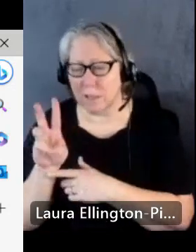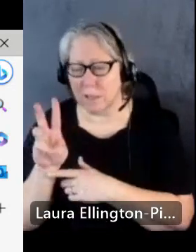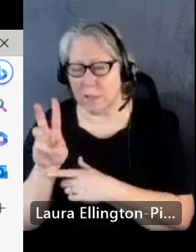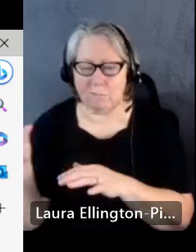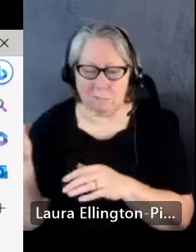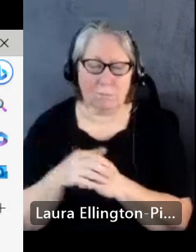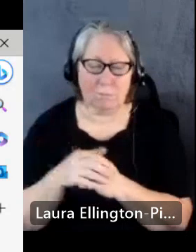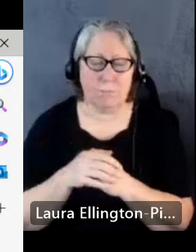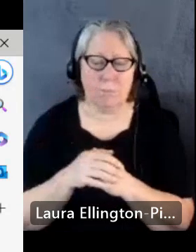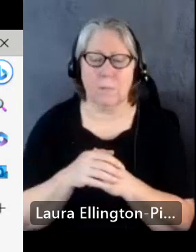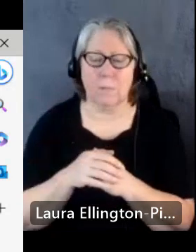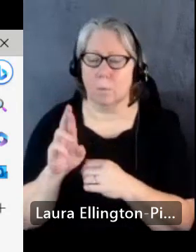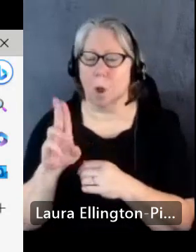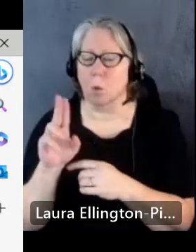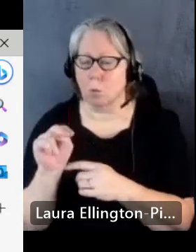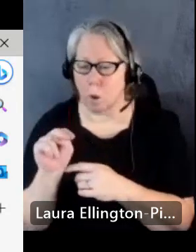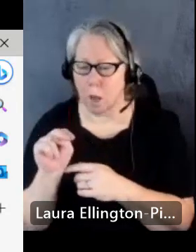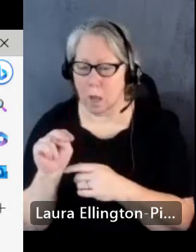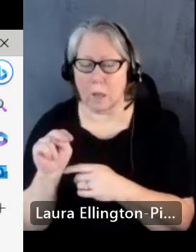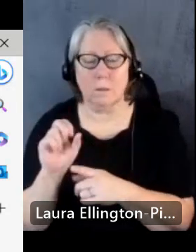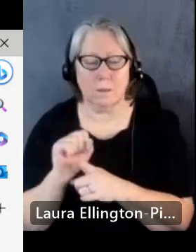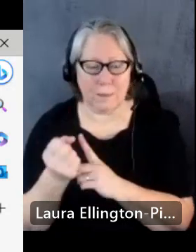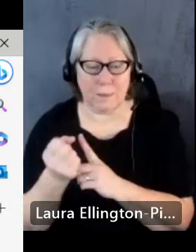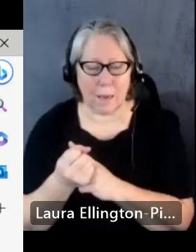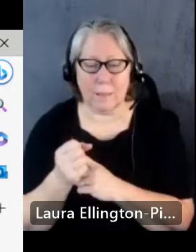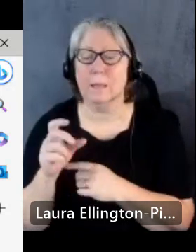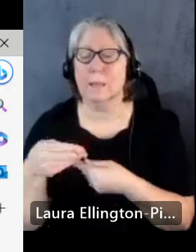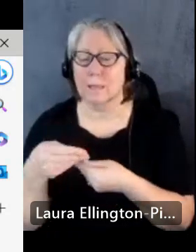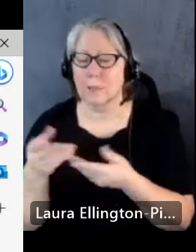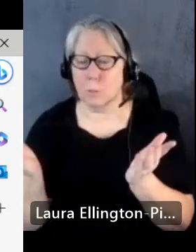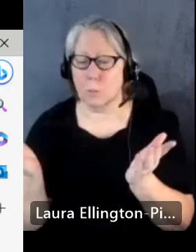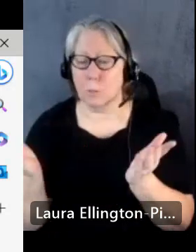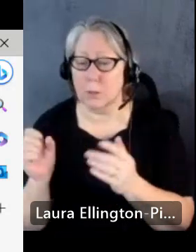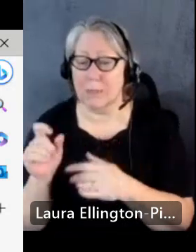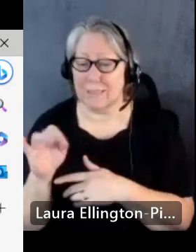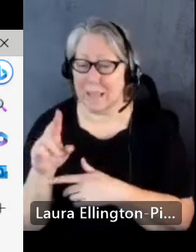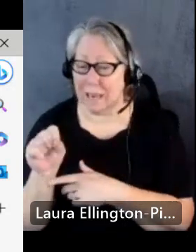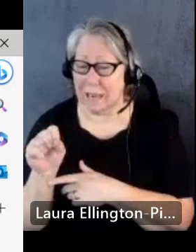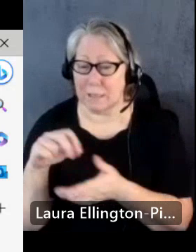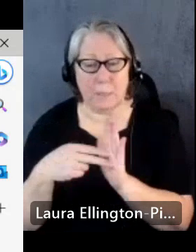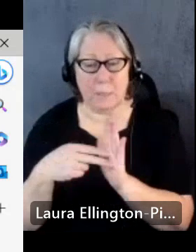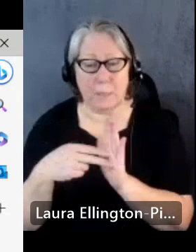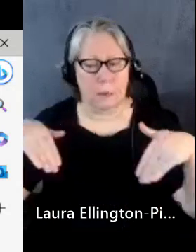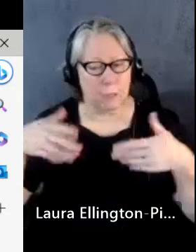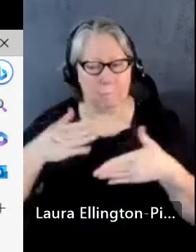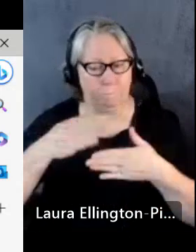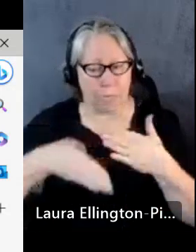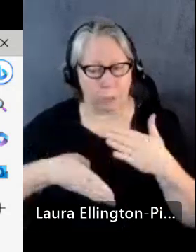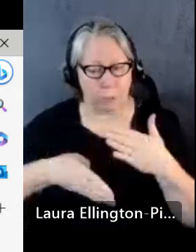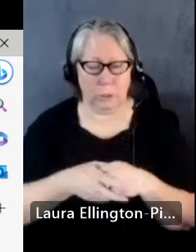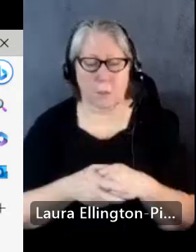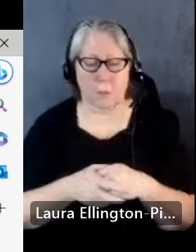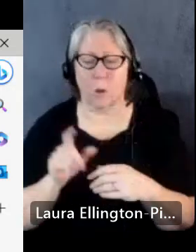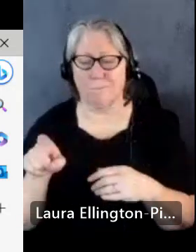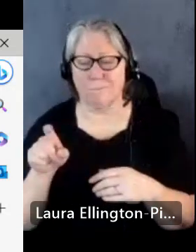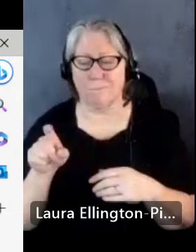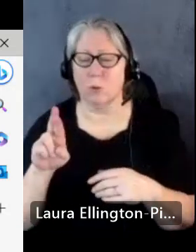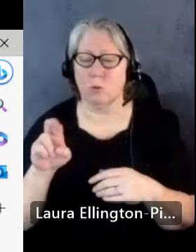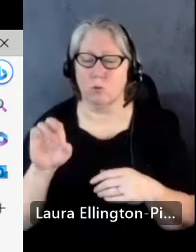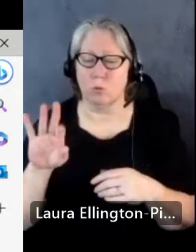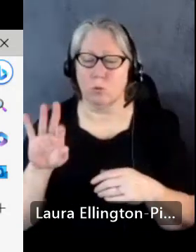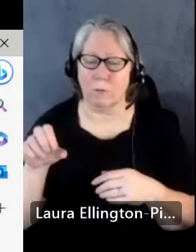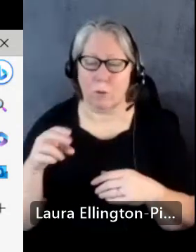run status and distribution status, that means it's not done yet. So if I click on refresh, and this is kind of where you have to be